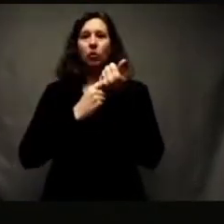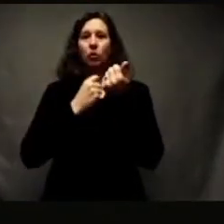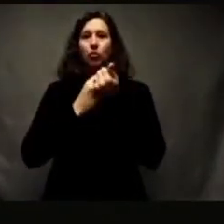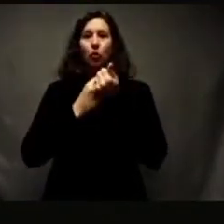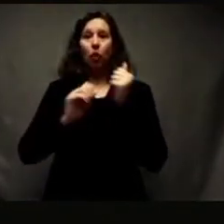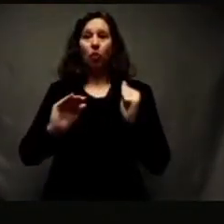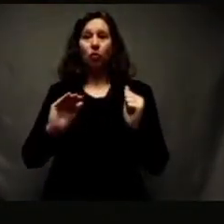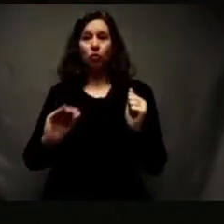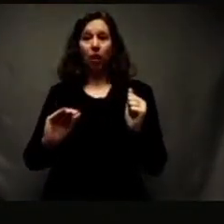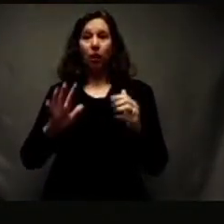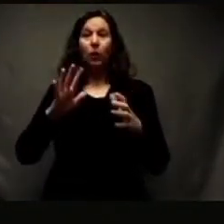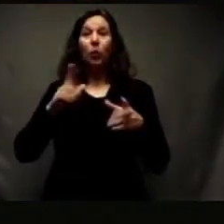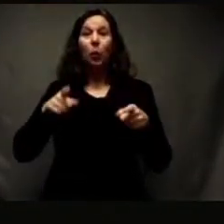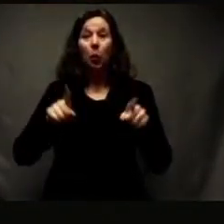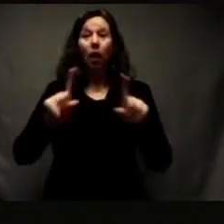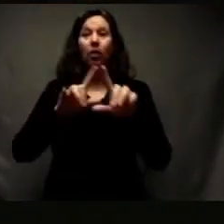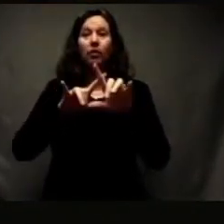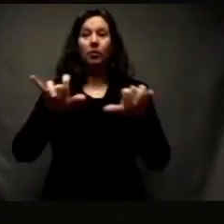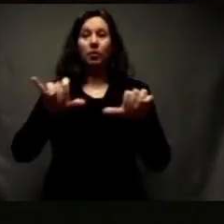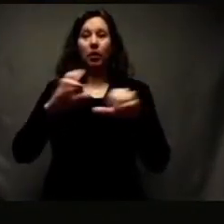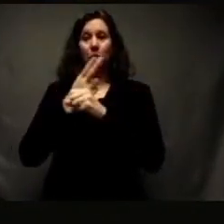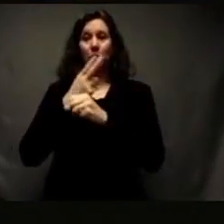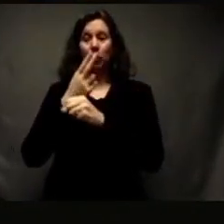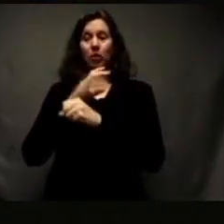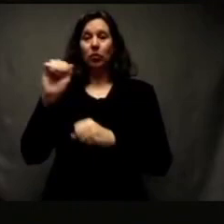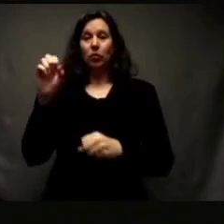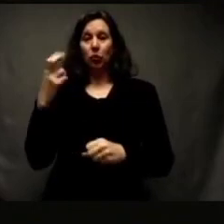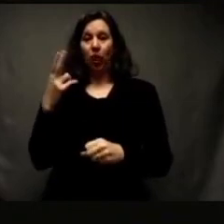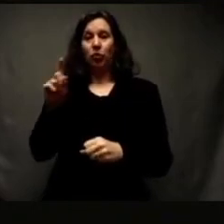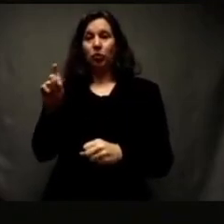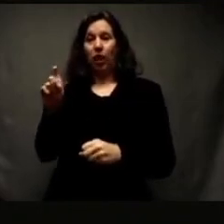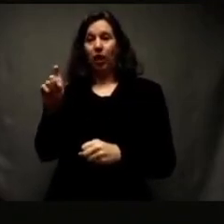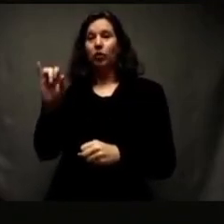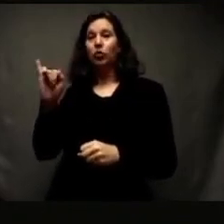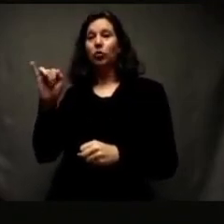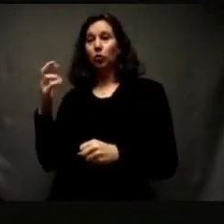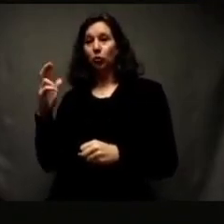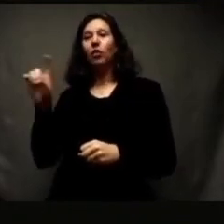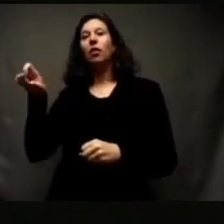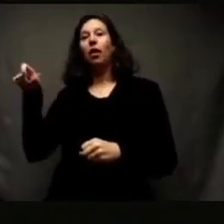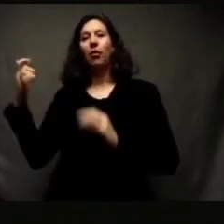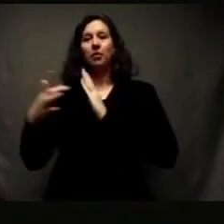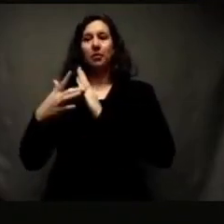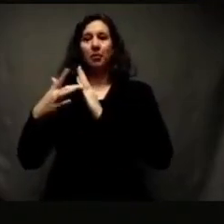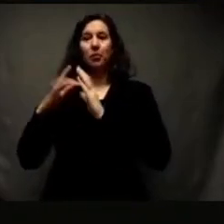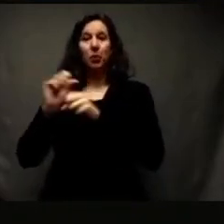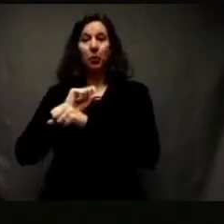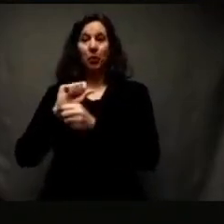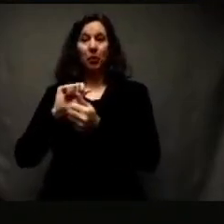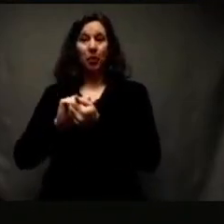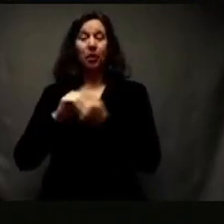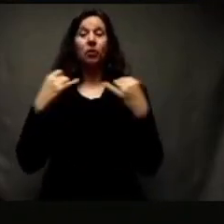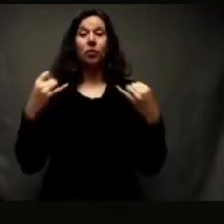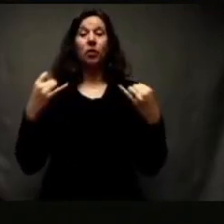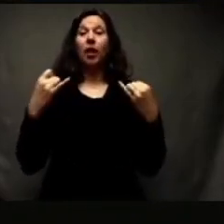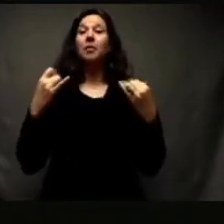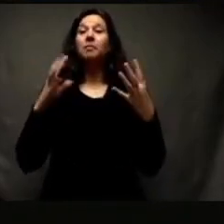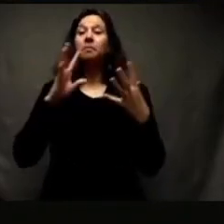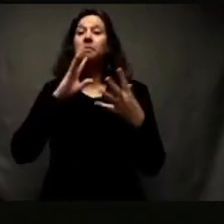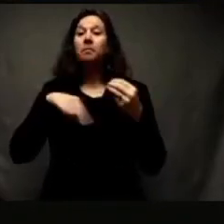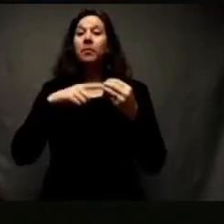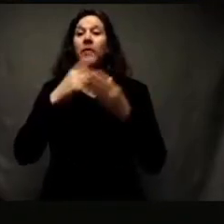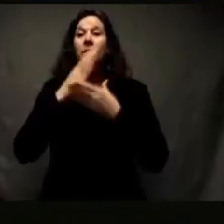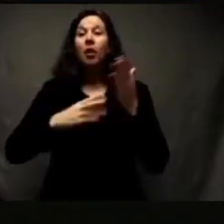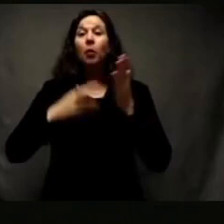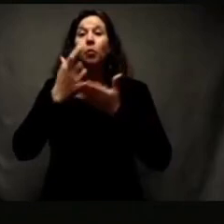child while using ScratchJr or some of the other technologies that we work with. So today we're going to be talking about some of the resources we